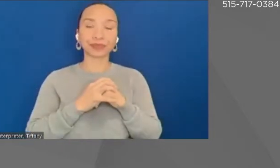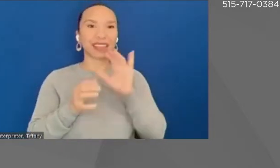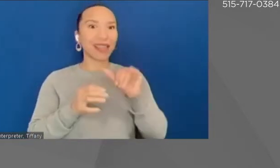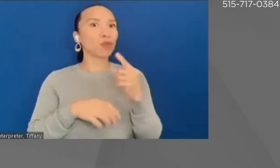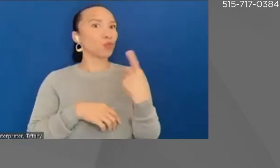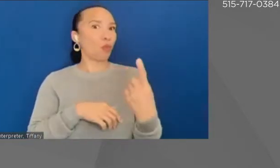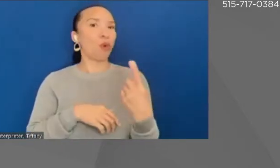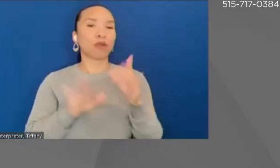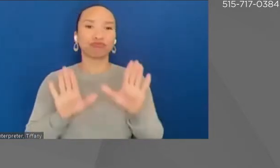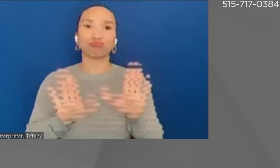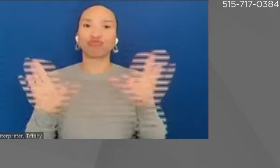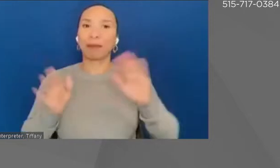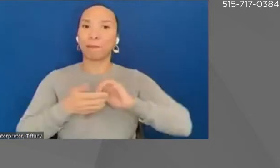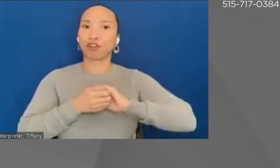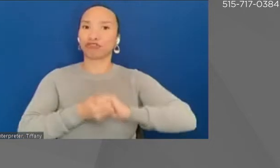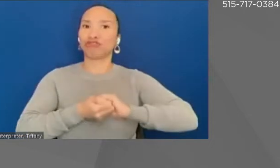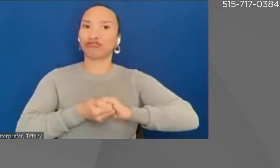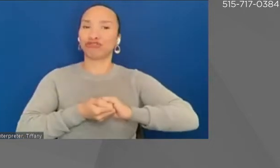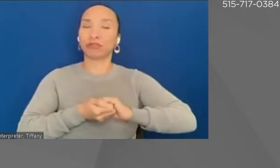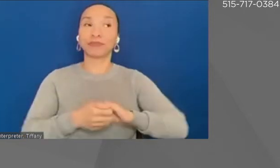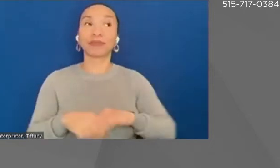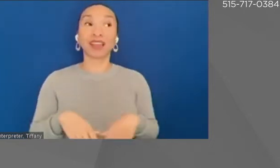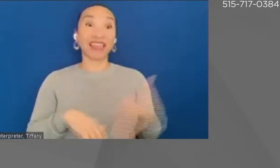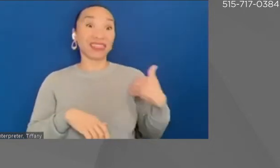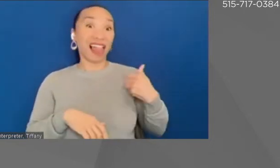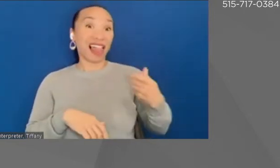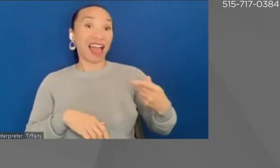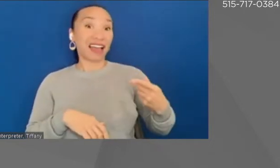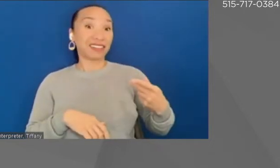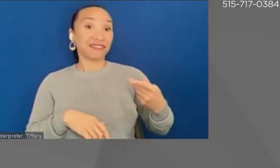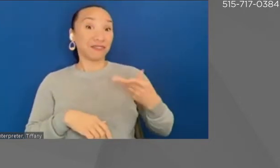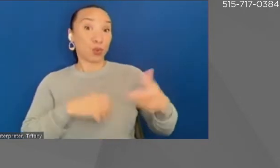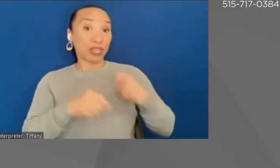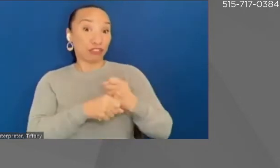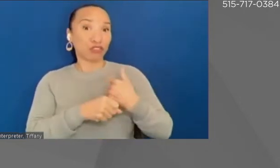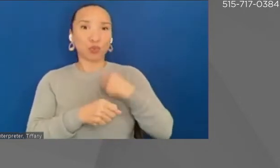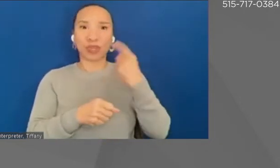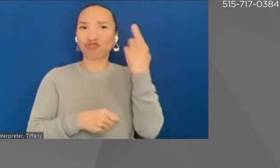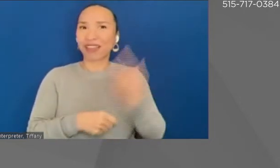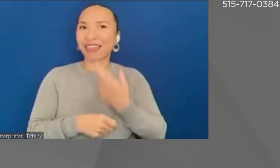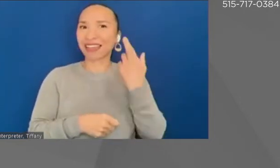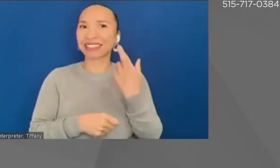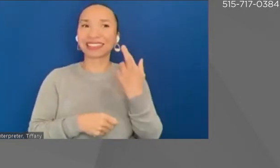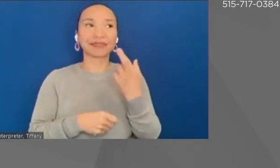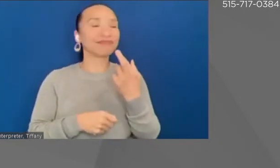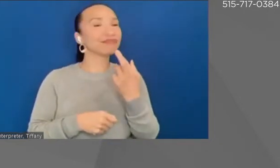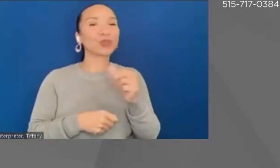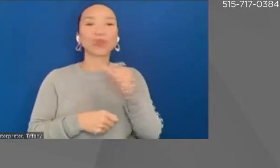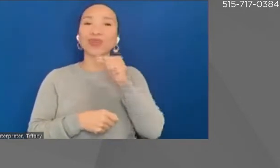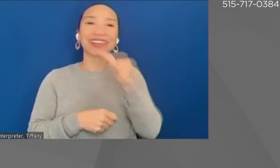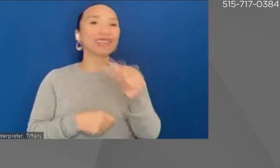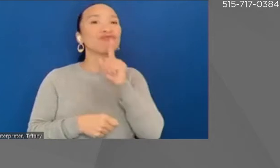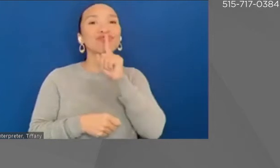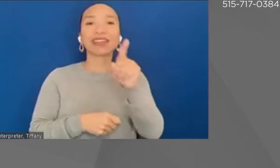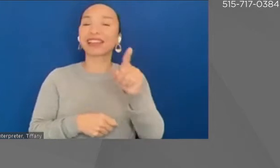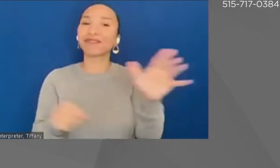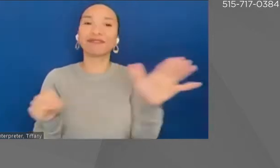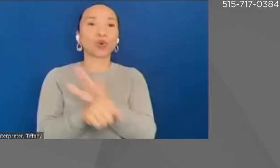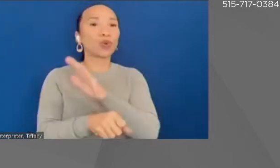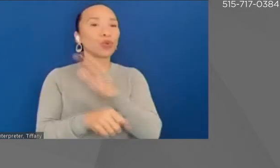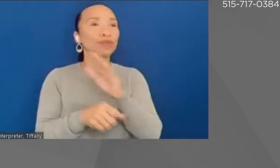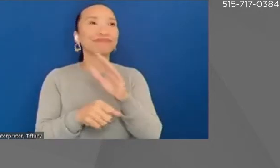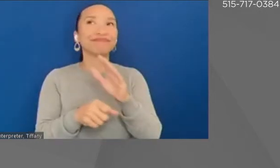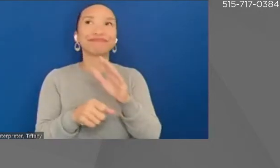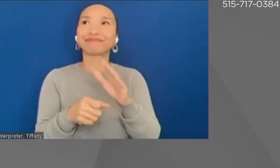partnership. And I think one of the things we realized in the last few years was like, we did not have participant level or we didn't